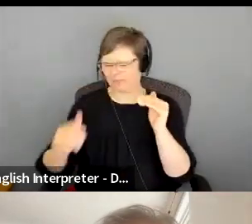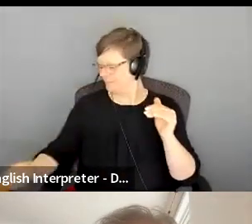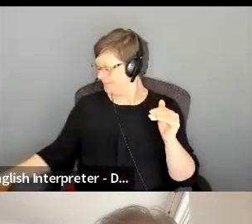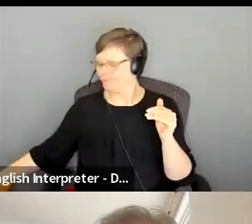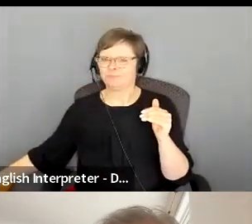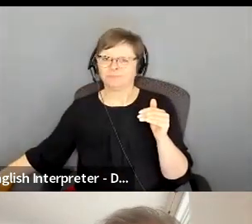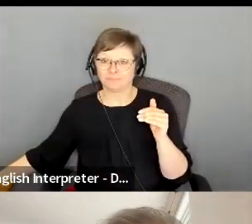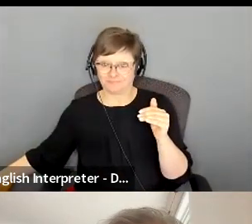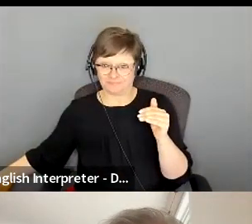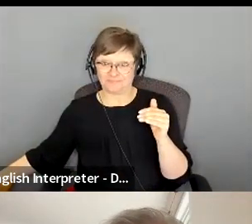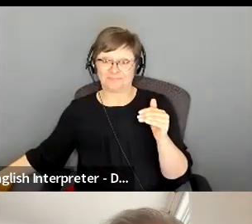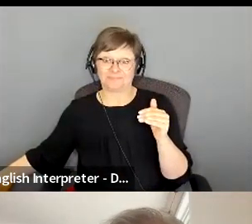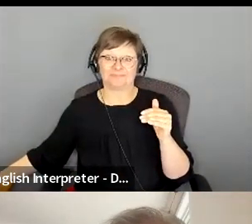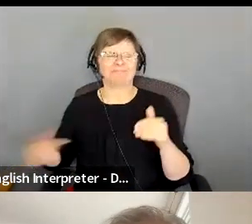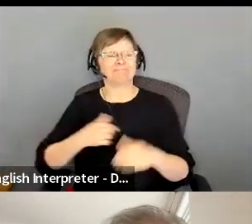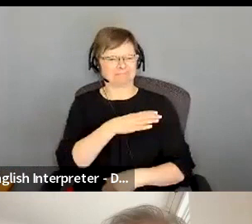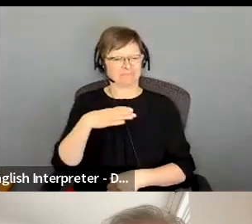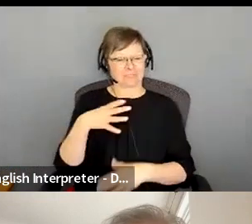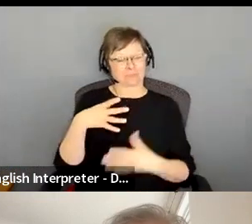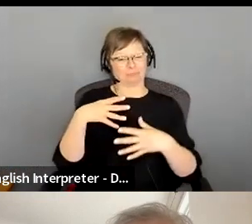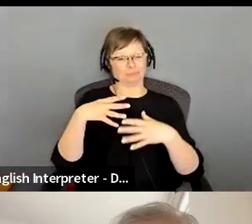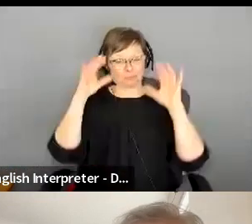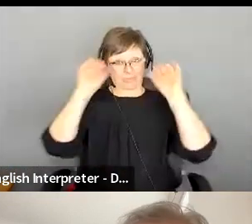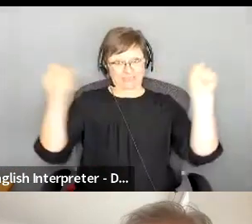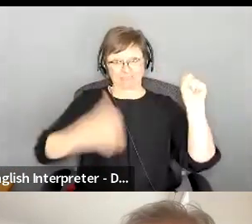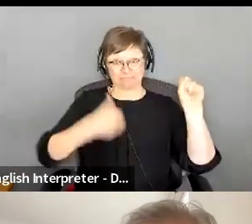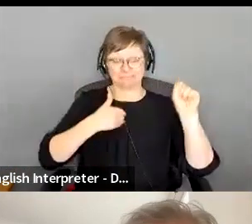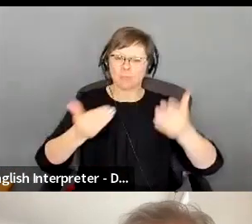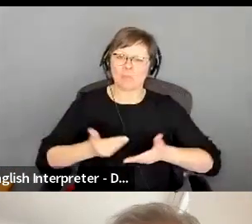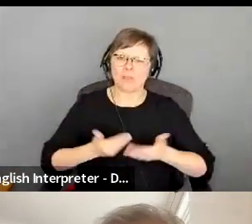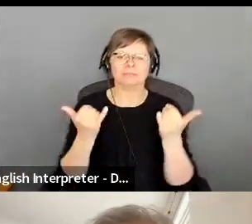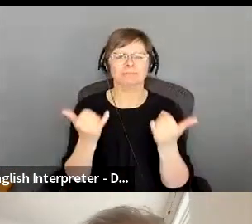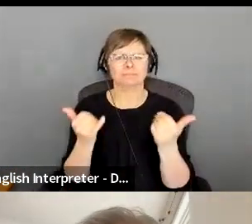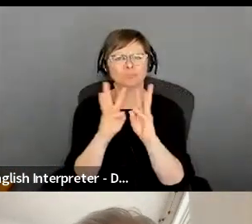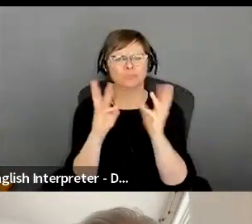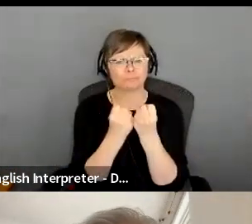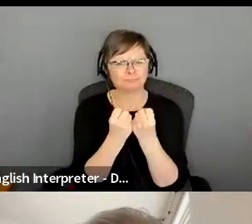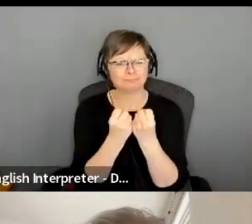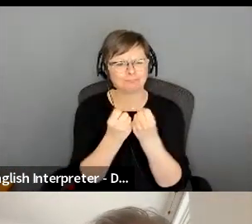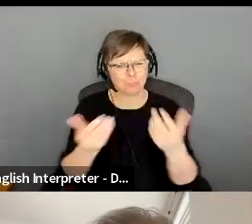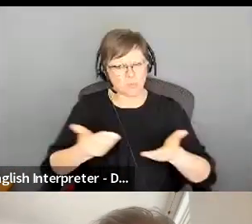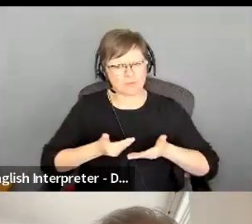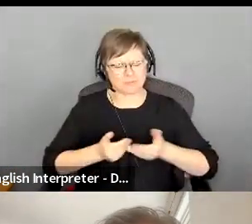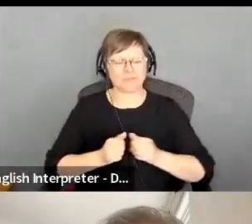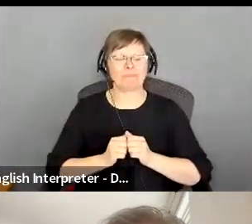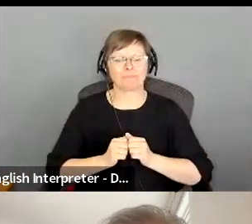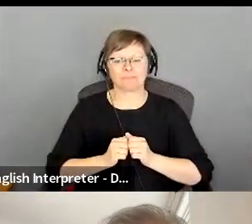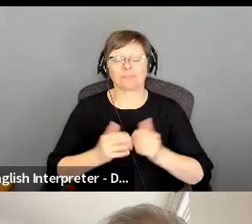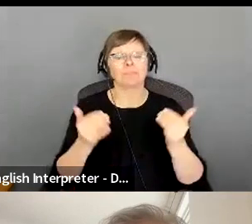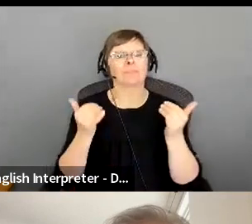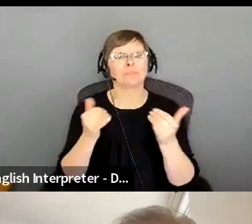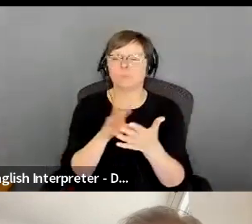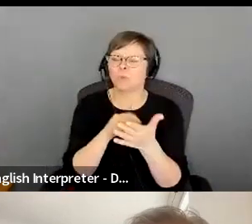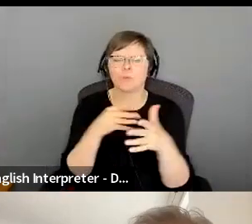current council president. Welcome to today's workshop. This workshop is about learning